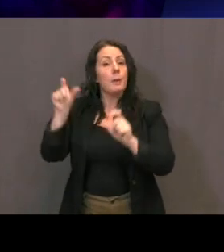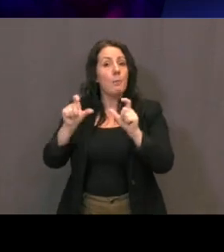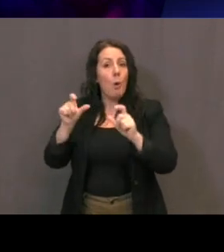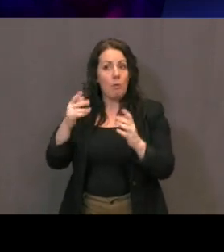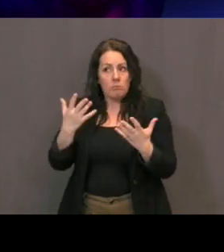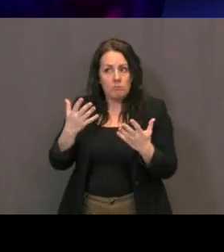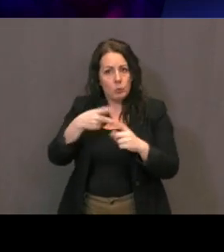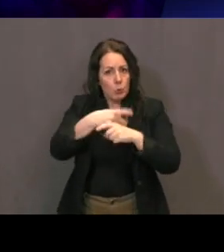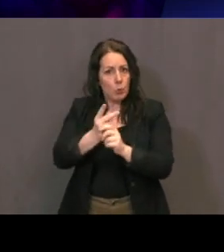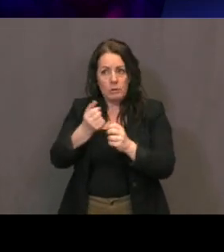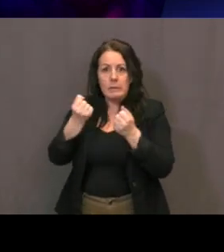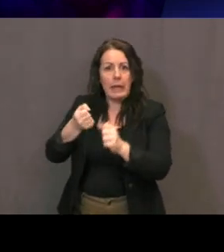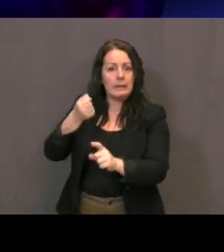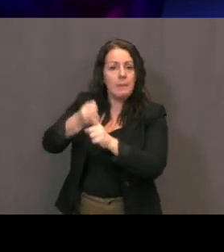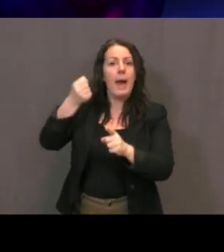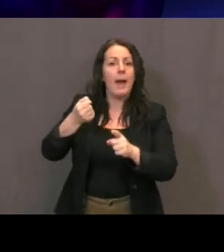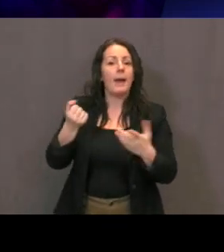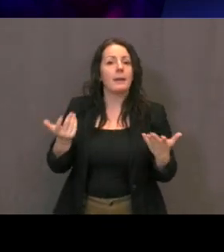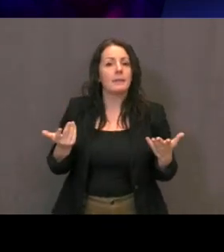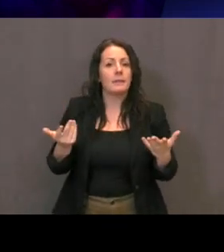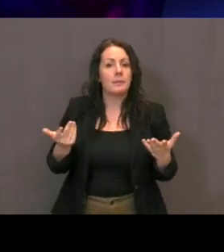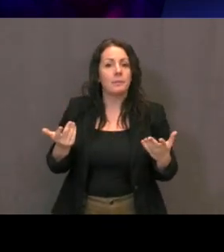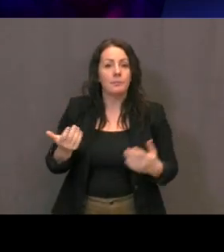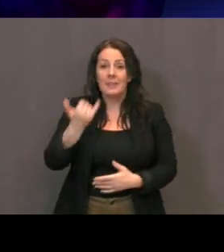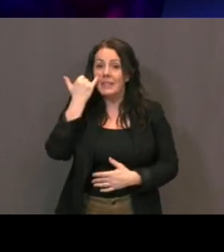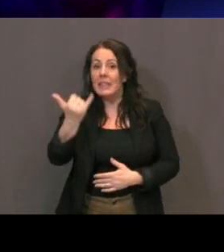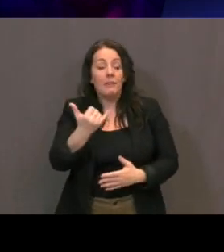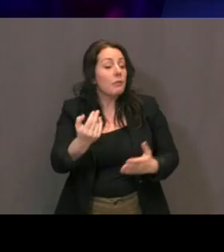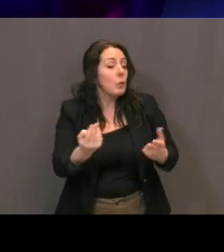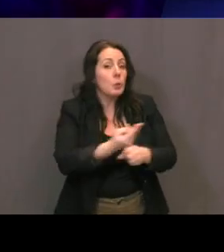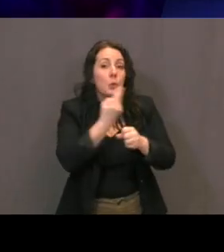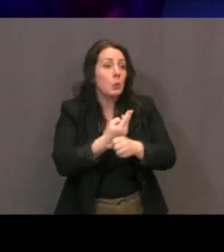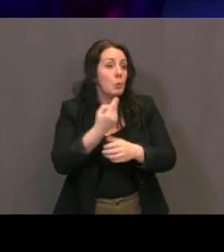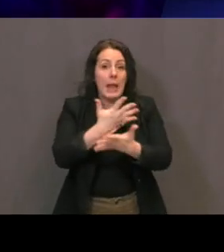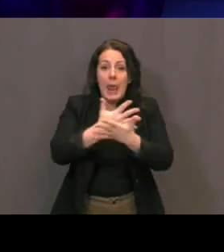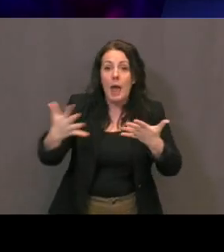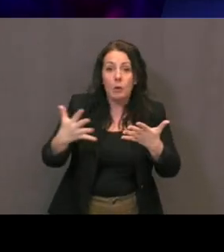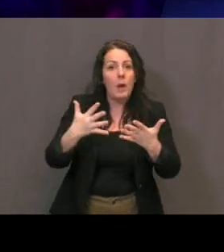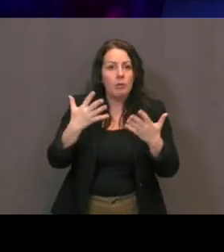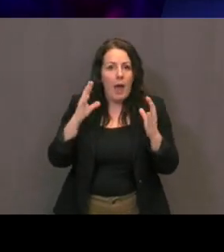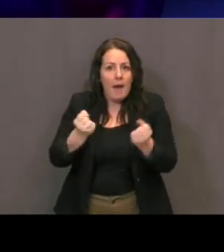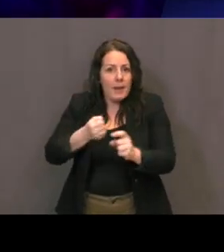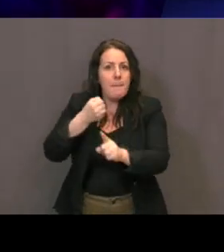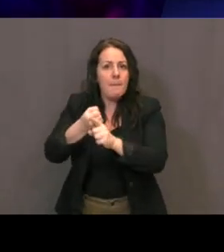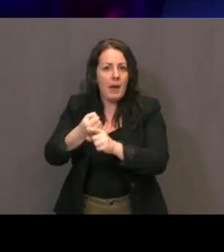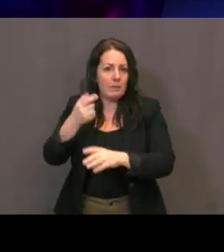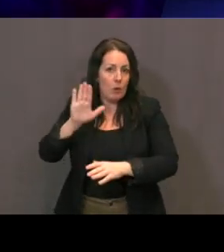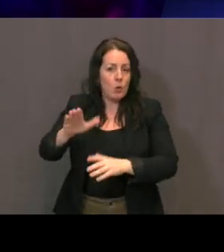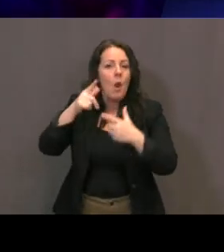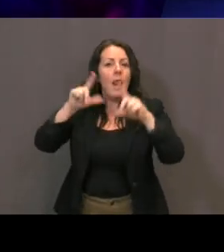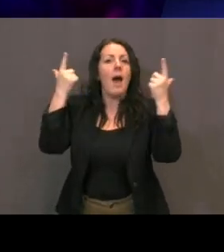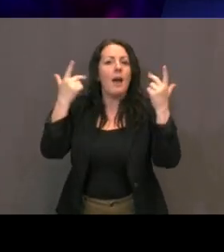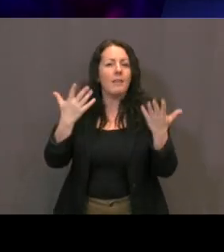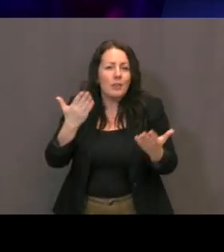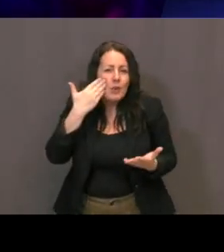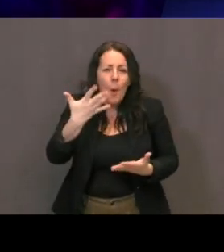words and also the worlds they illustrate. So, of course, a very complex understanding